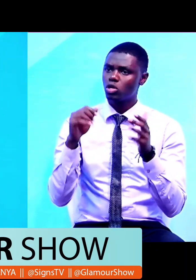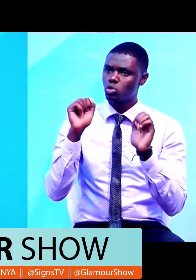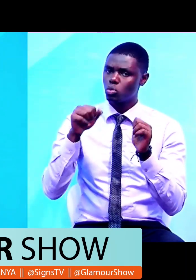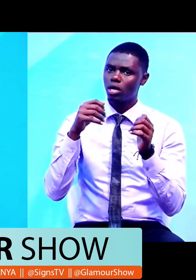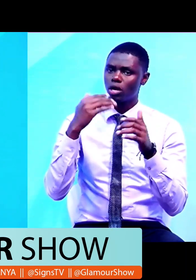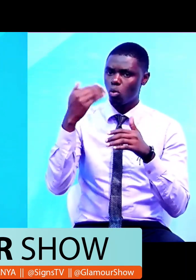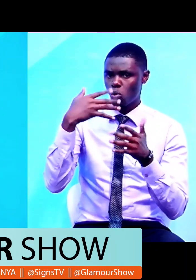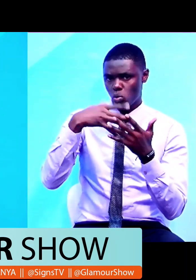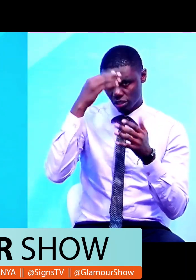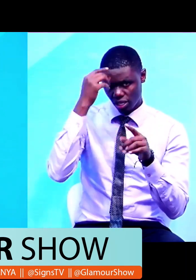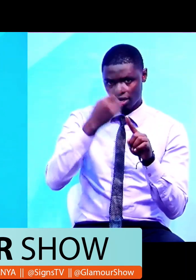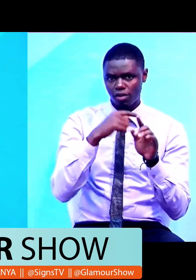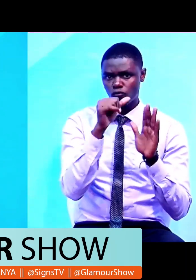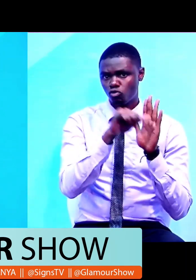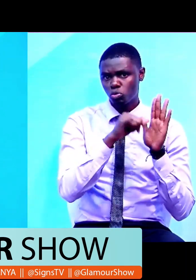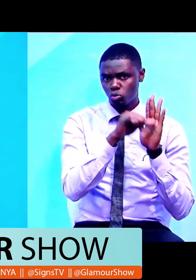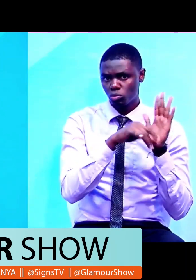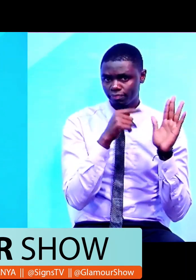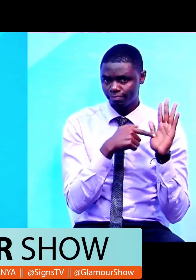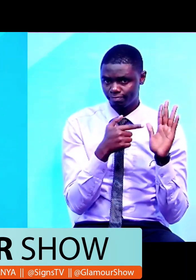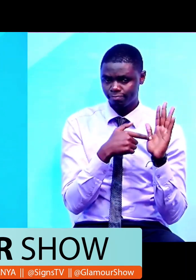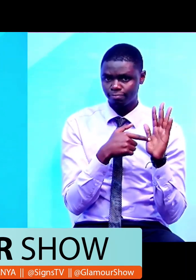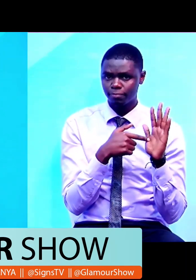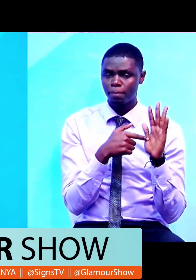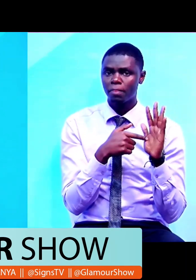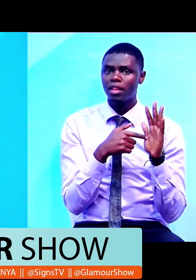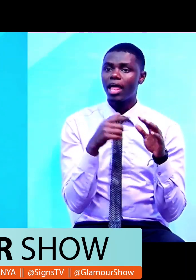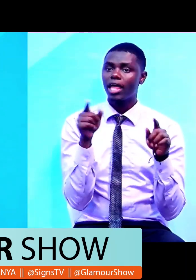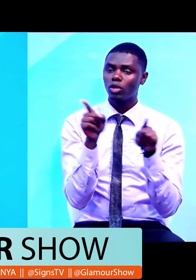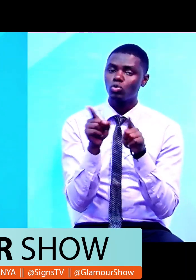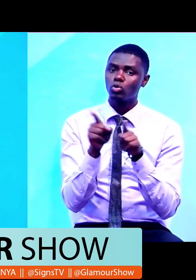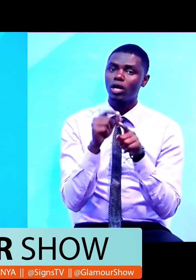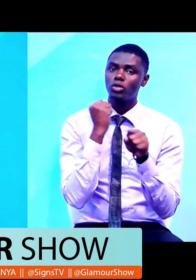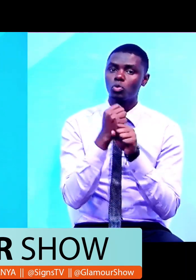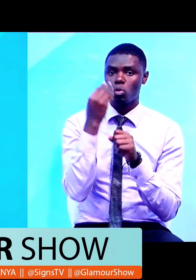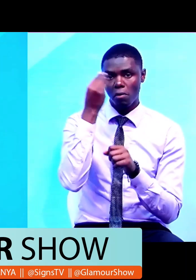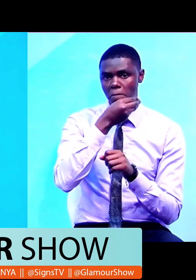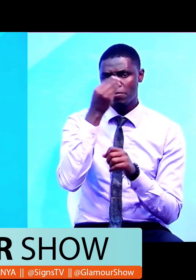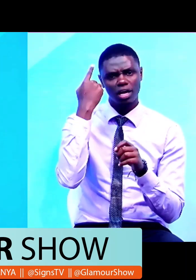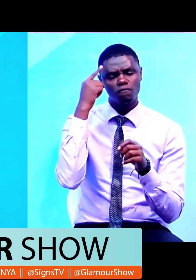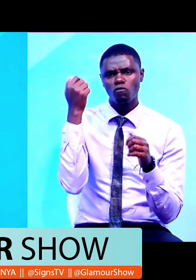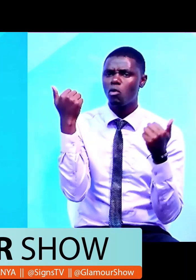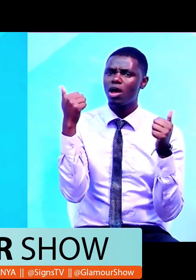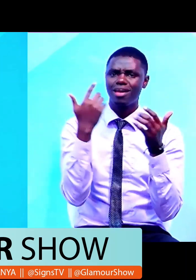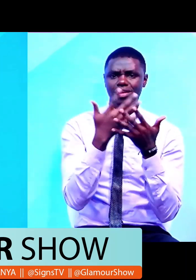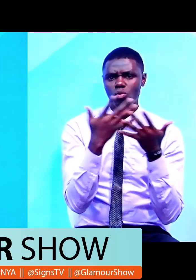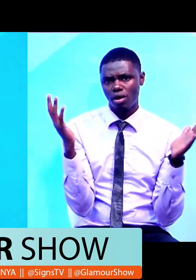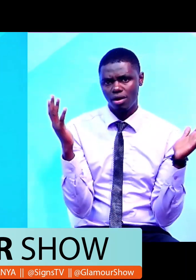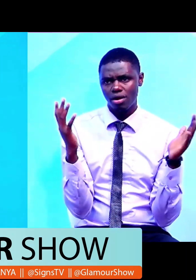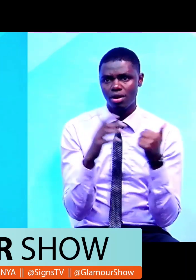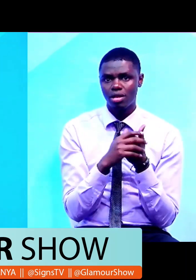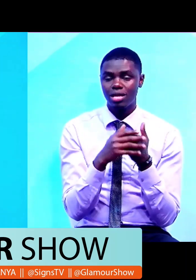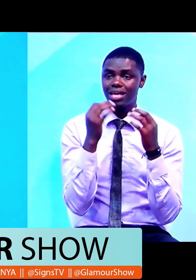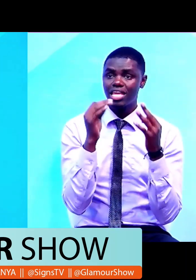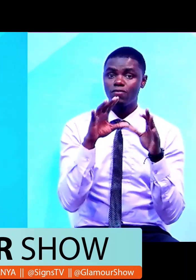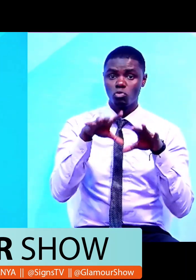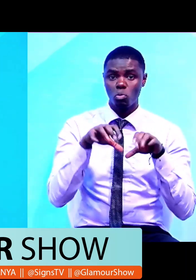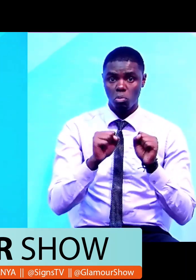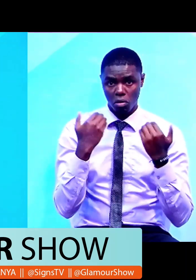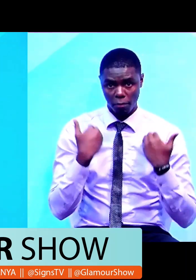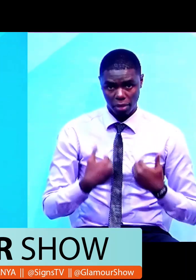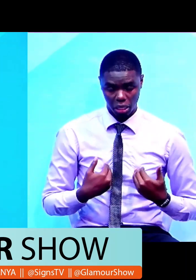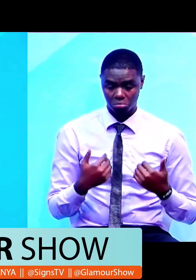from YouTube. And I do makeup for everyone as long as you book me.